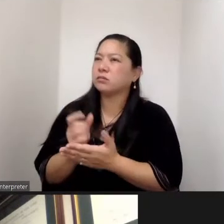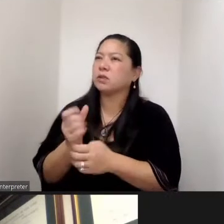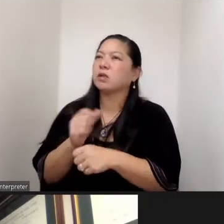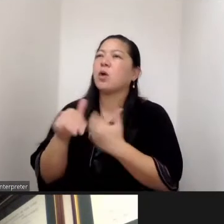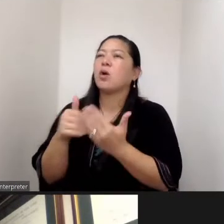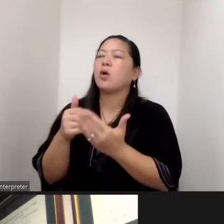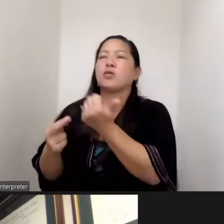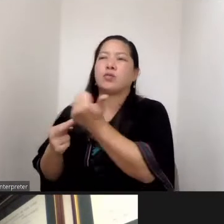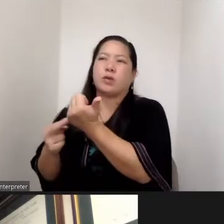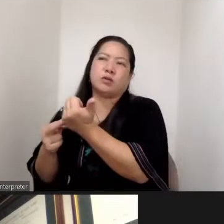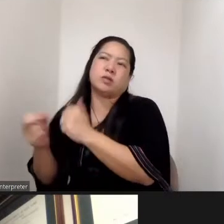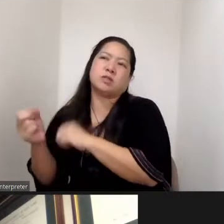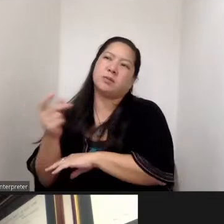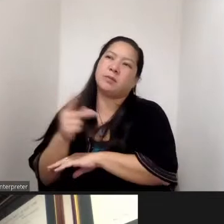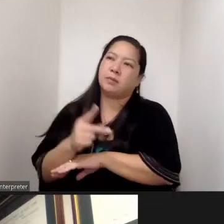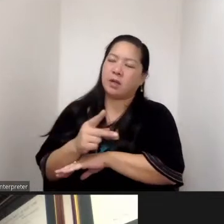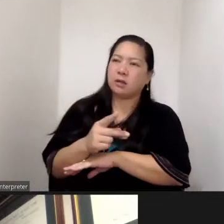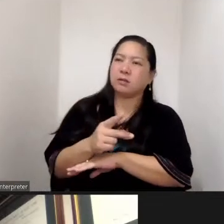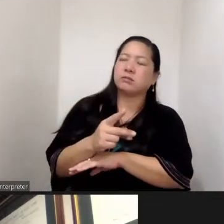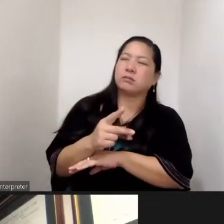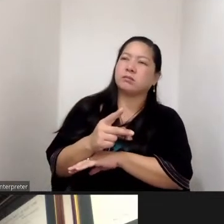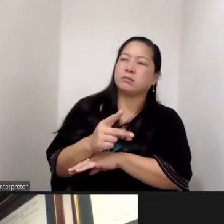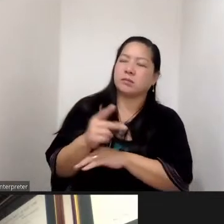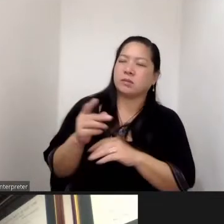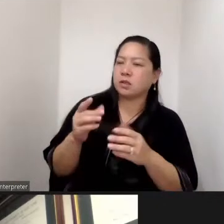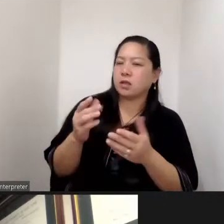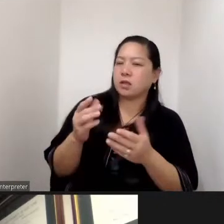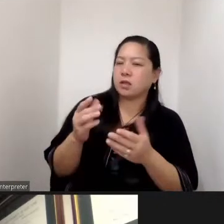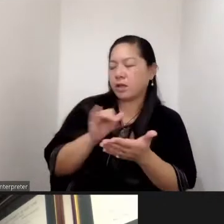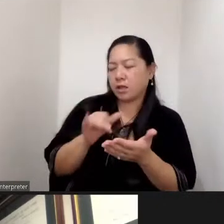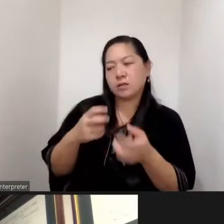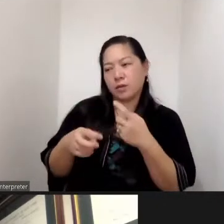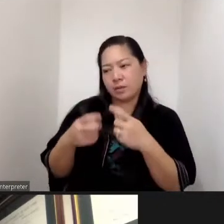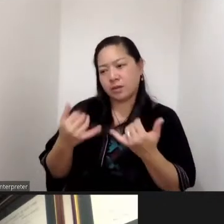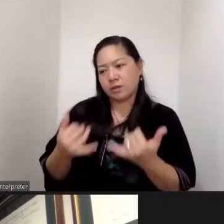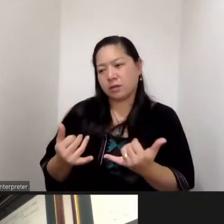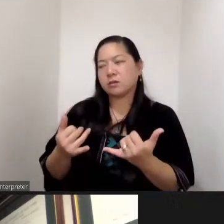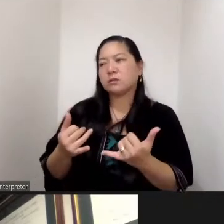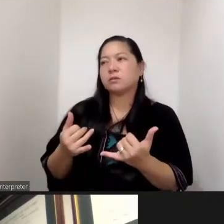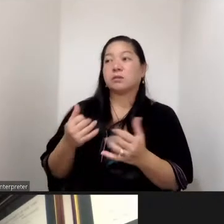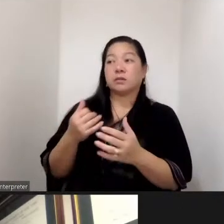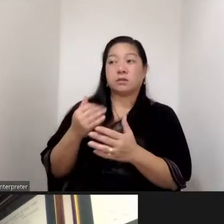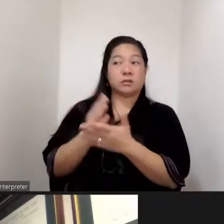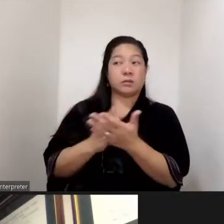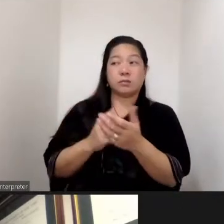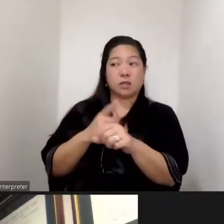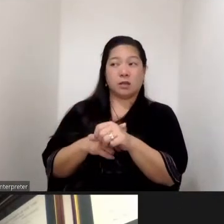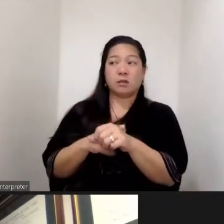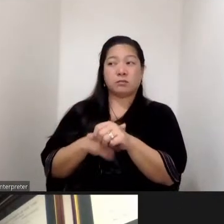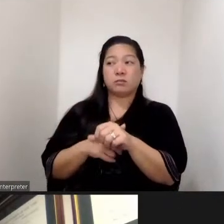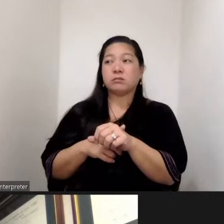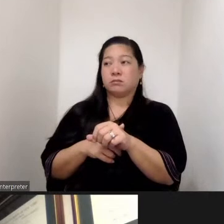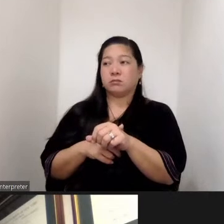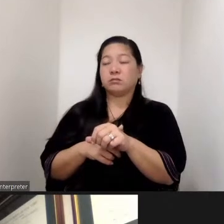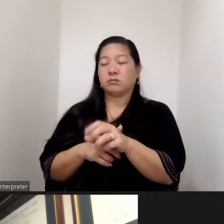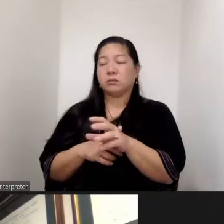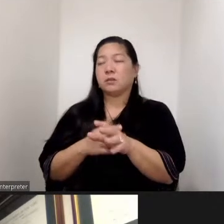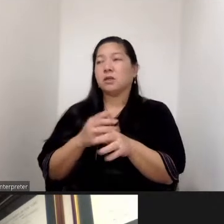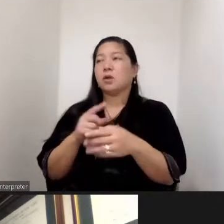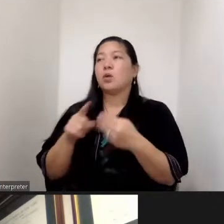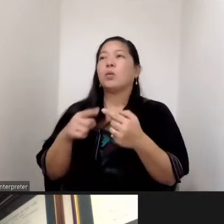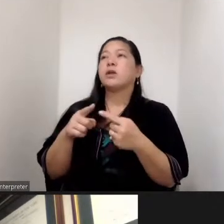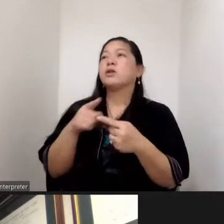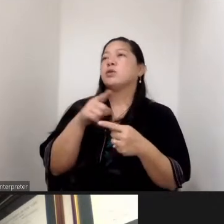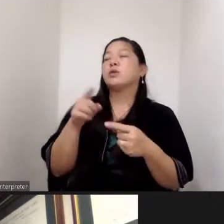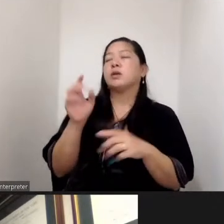resources back, right? That's the problem. It'll take time. And when you are in an